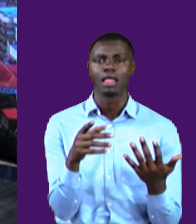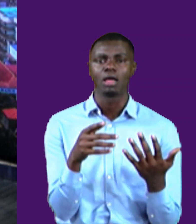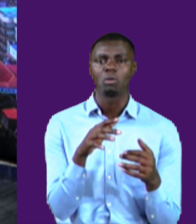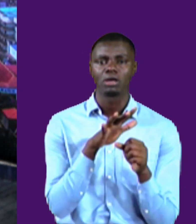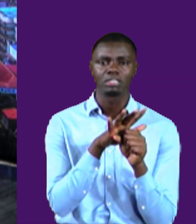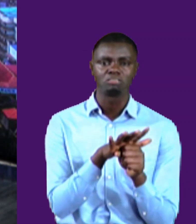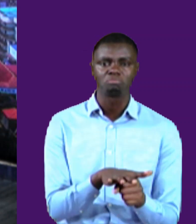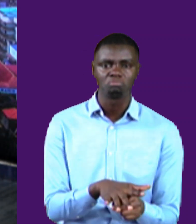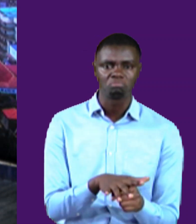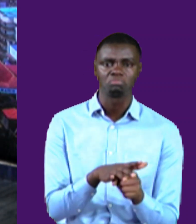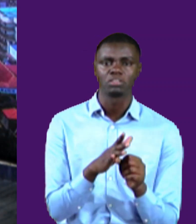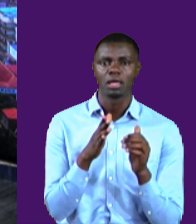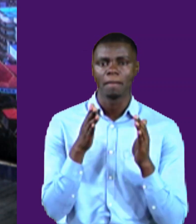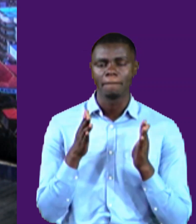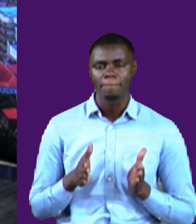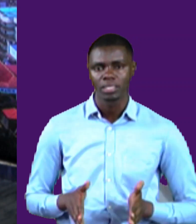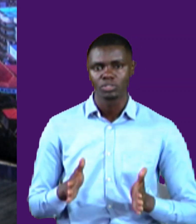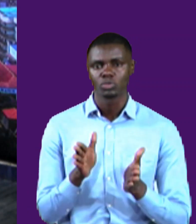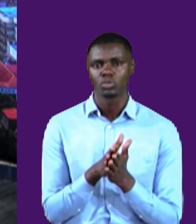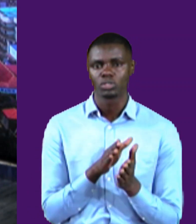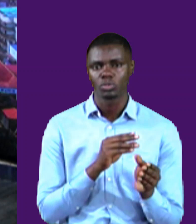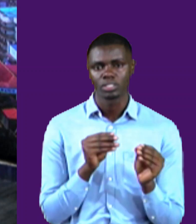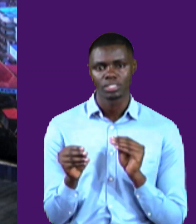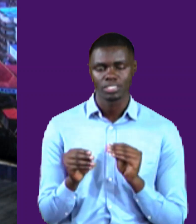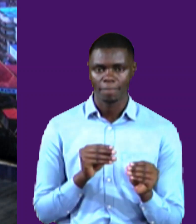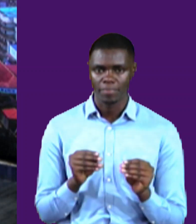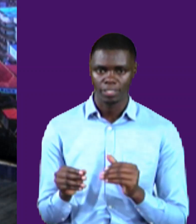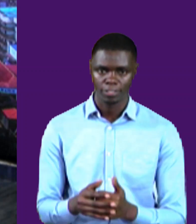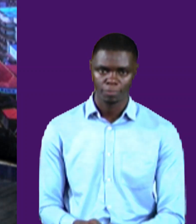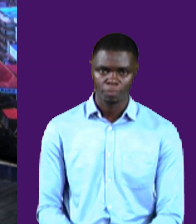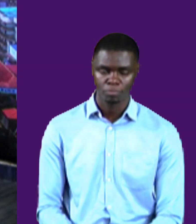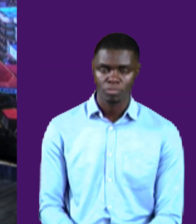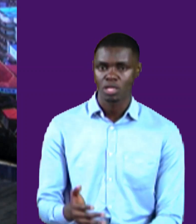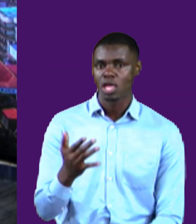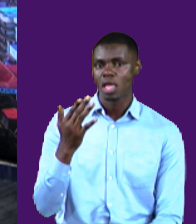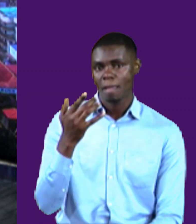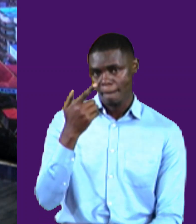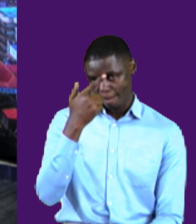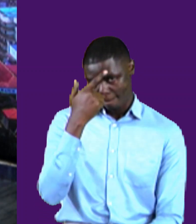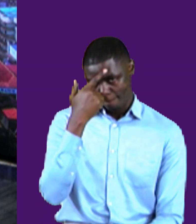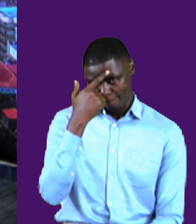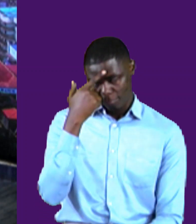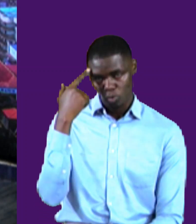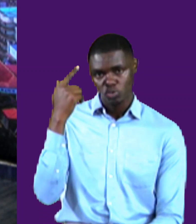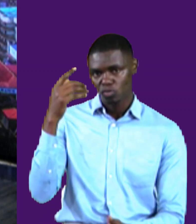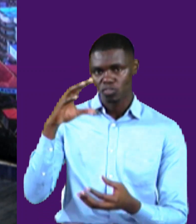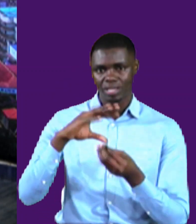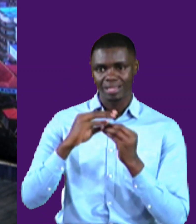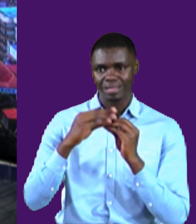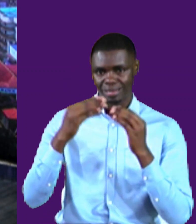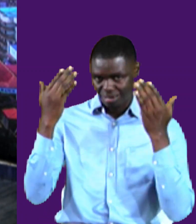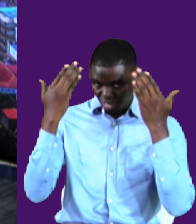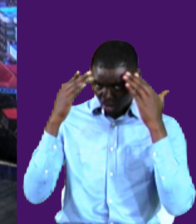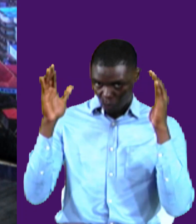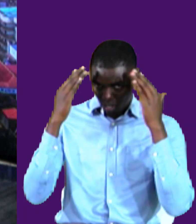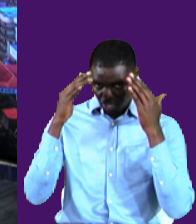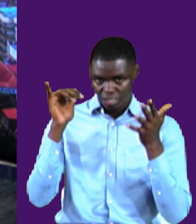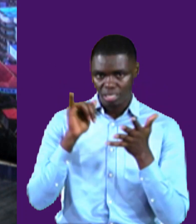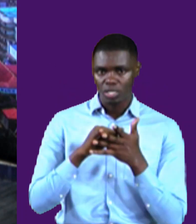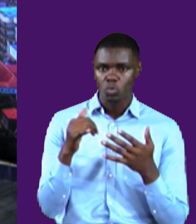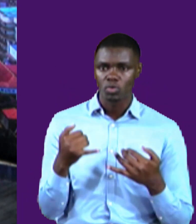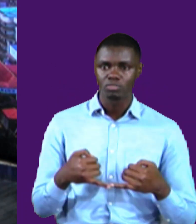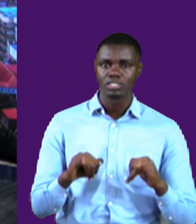maybe discriminates people with disabilities because of the awareness that we've tried